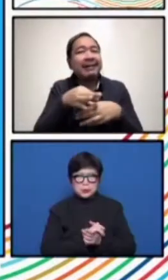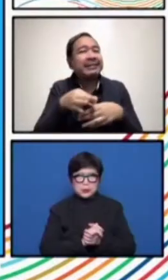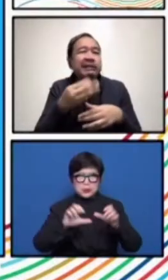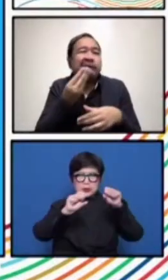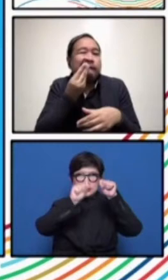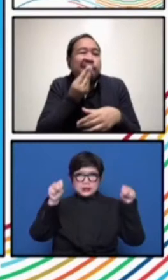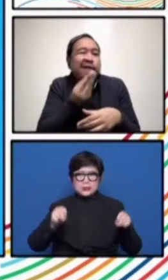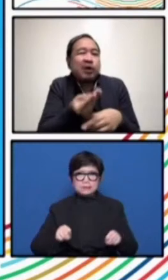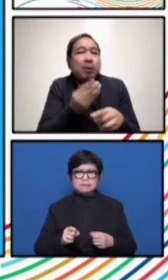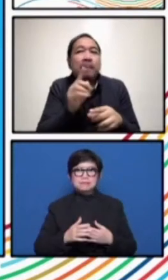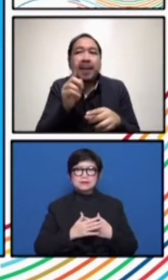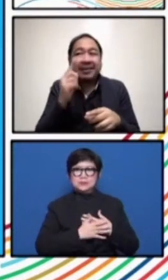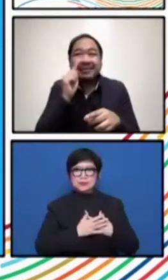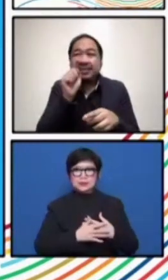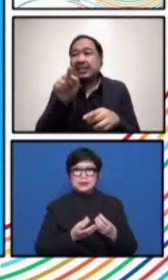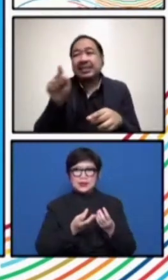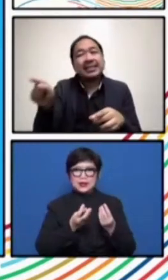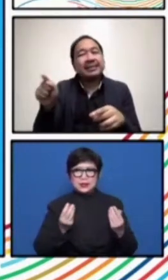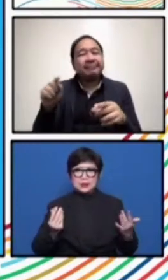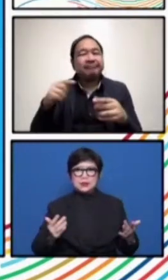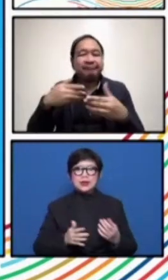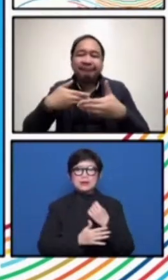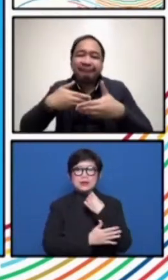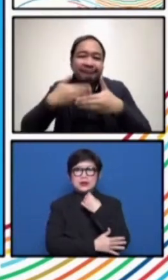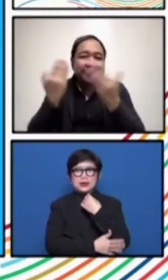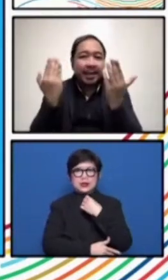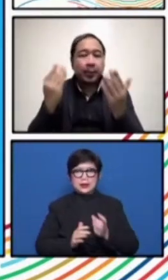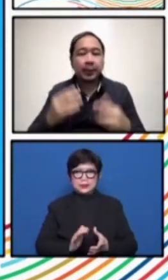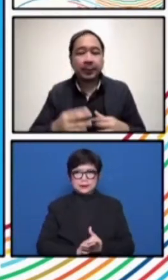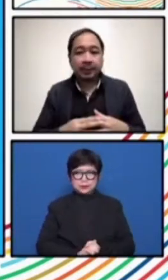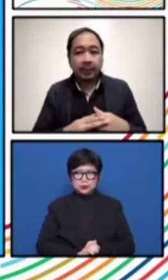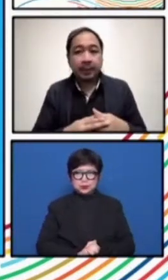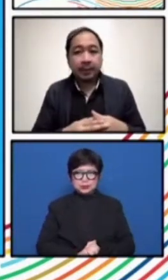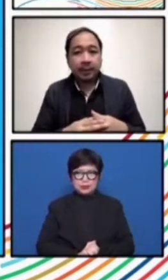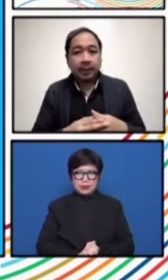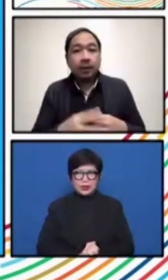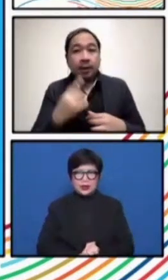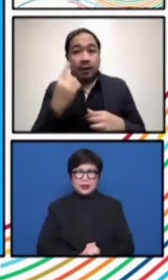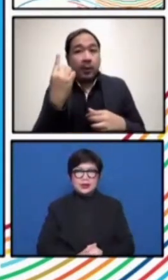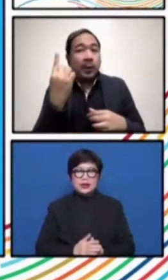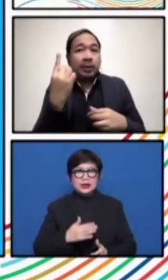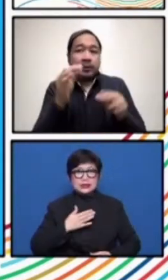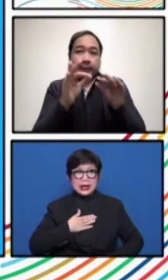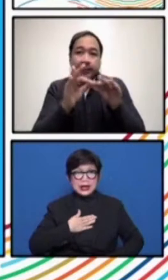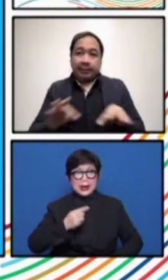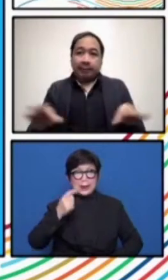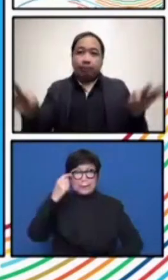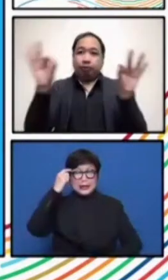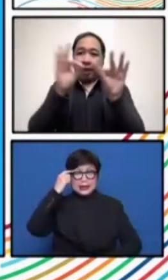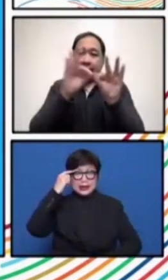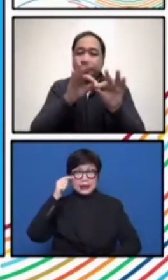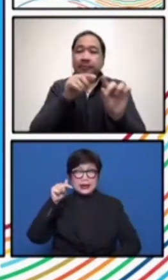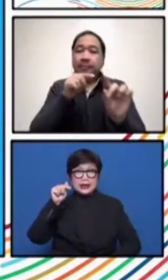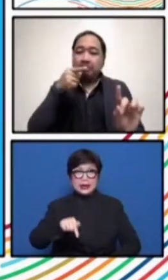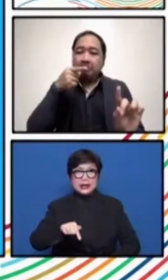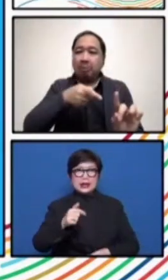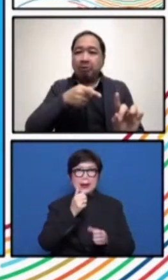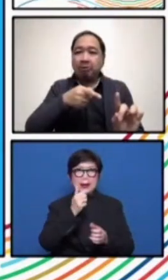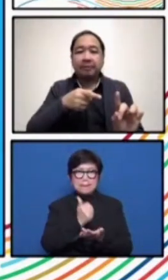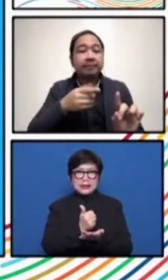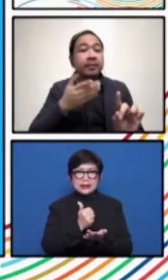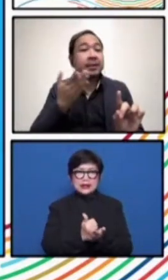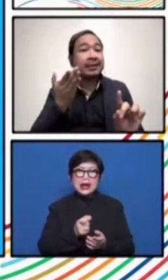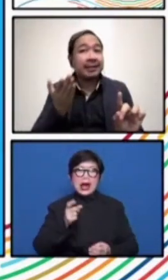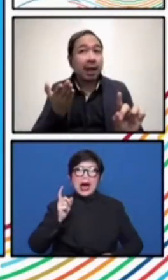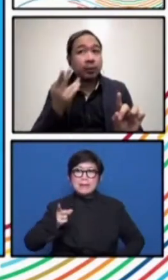nascent um one of the thing that is extremely important is that the in the efforts that are